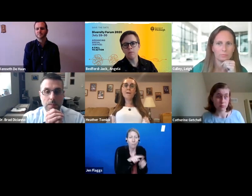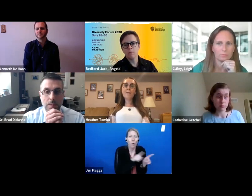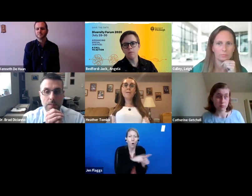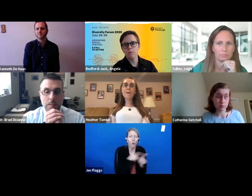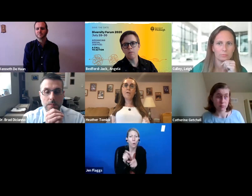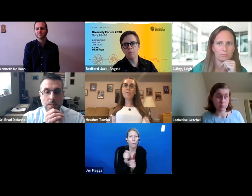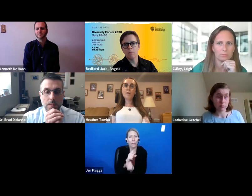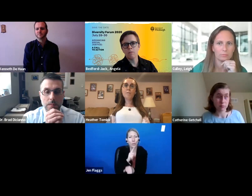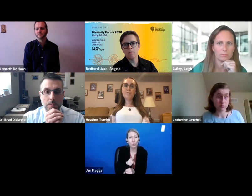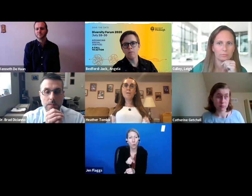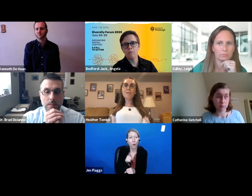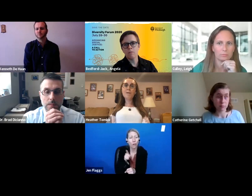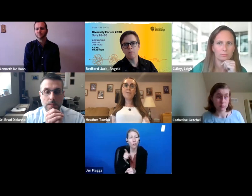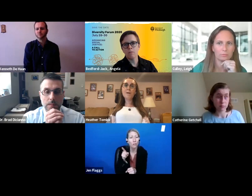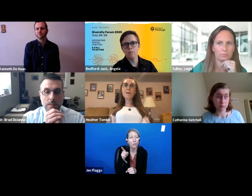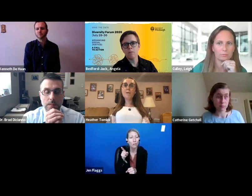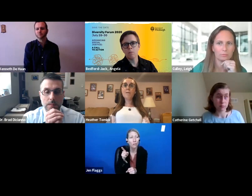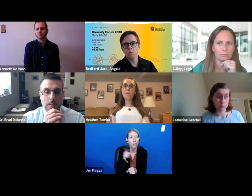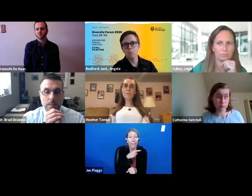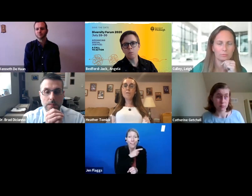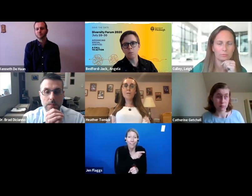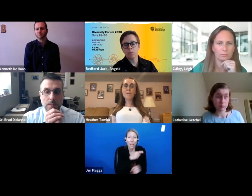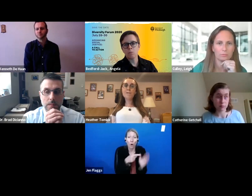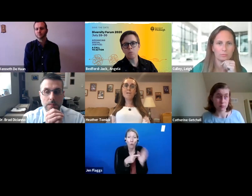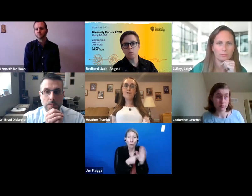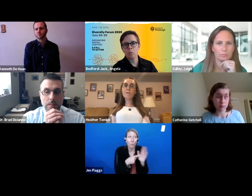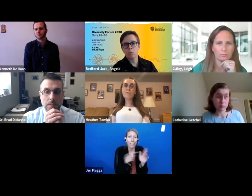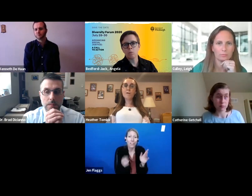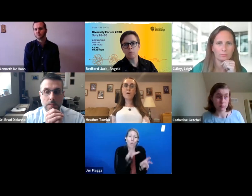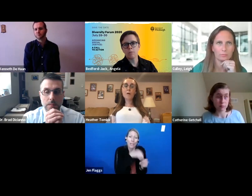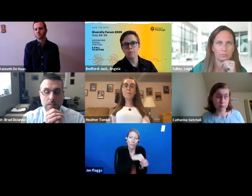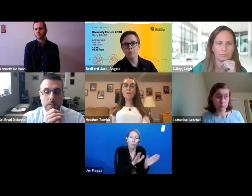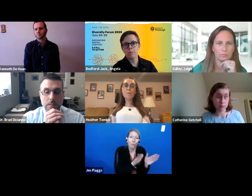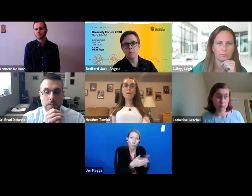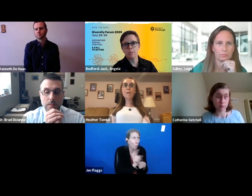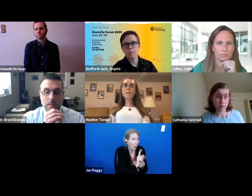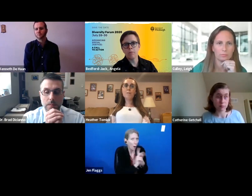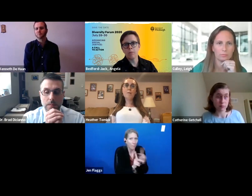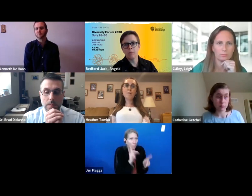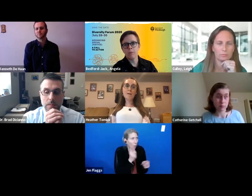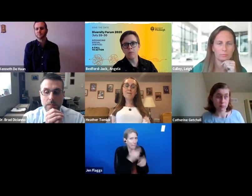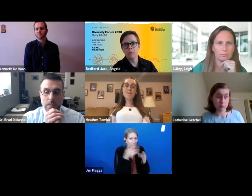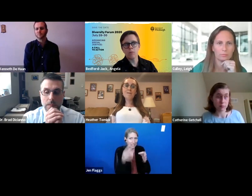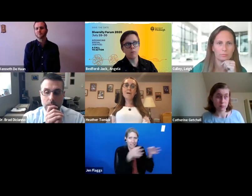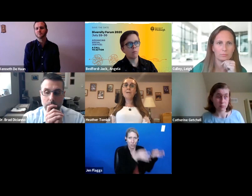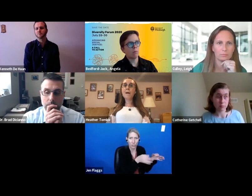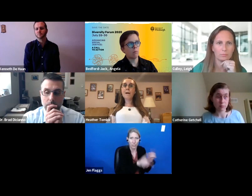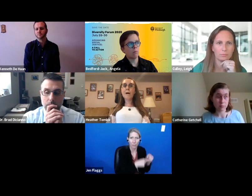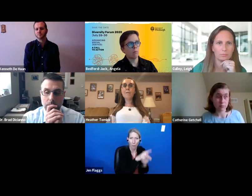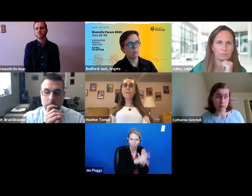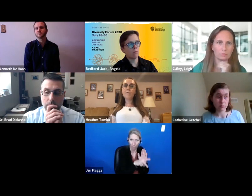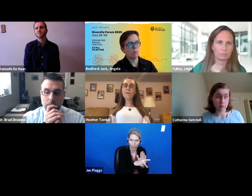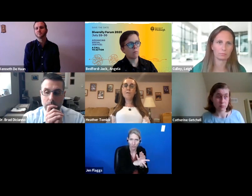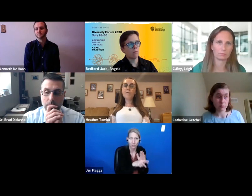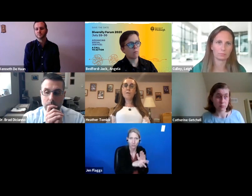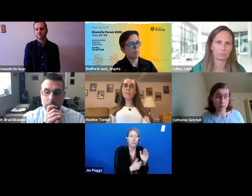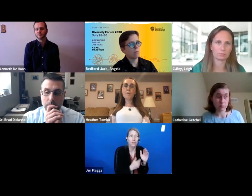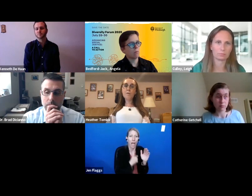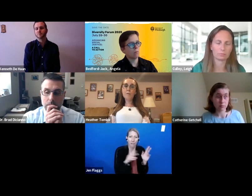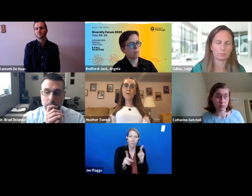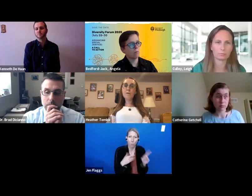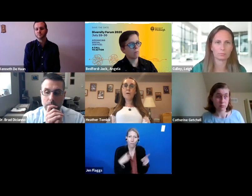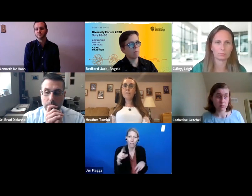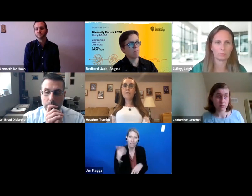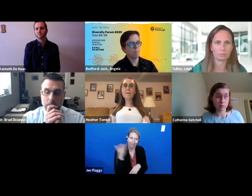sure that they are represented in the rooms where the decisions are being made about policies and how the university should